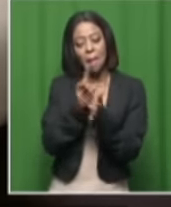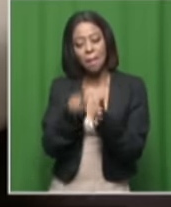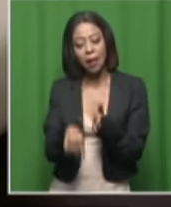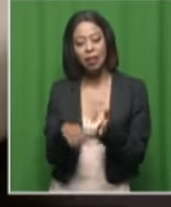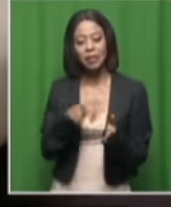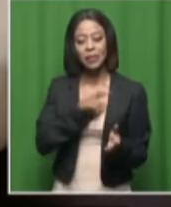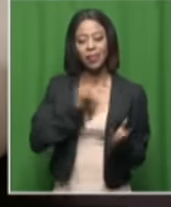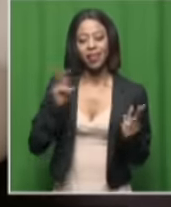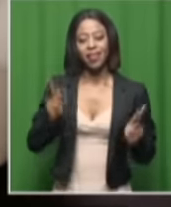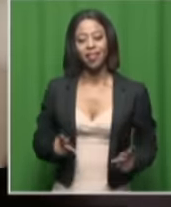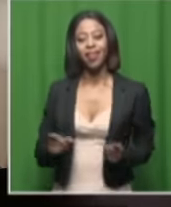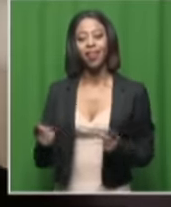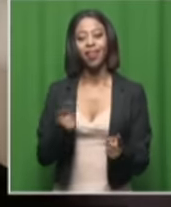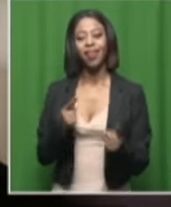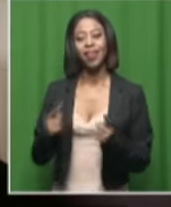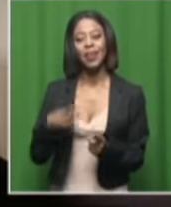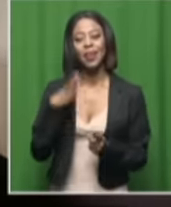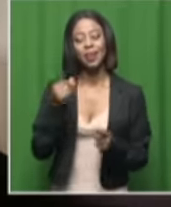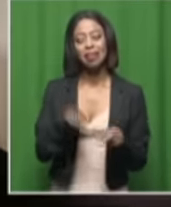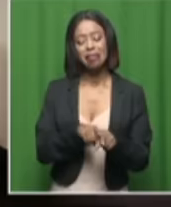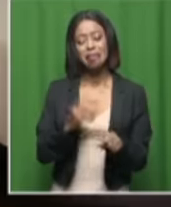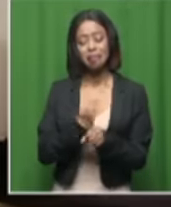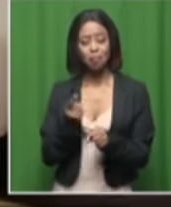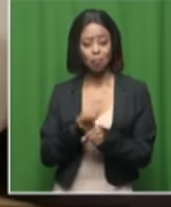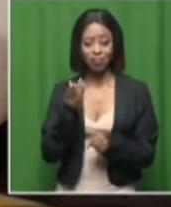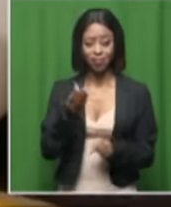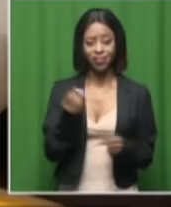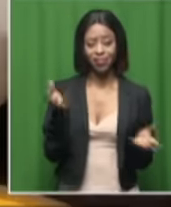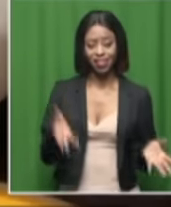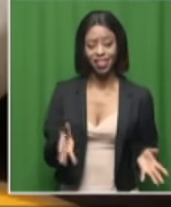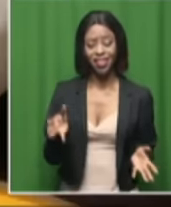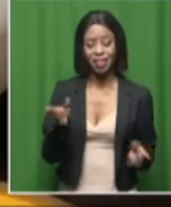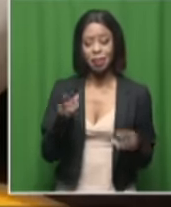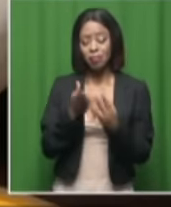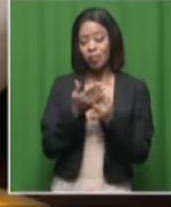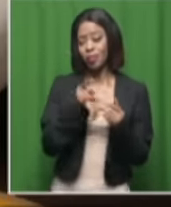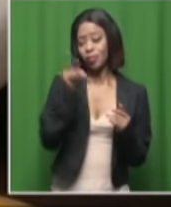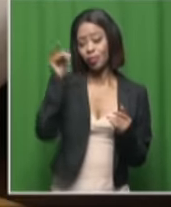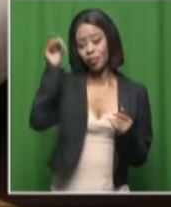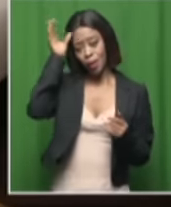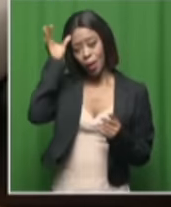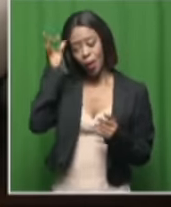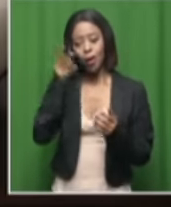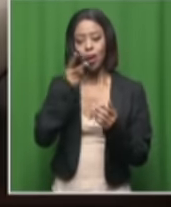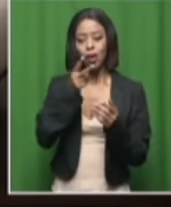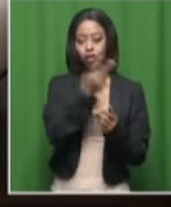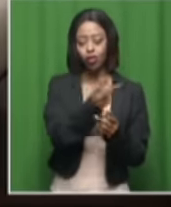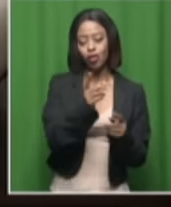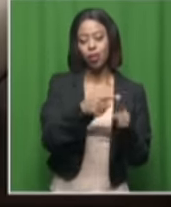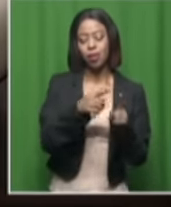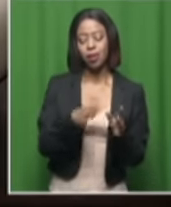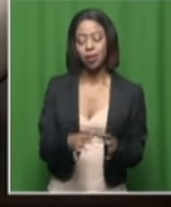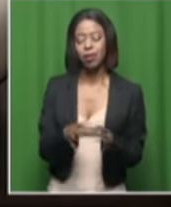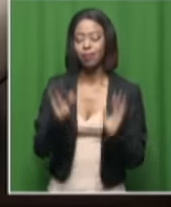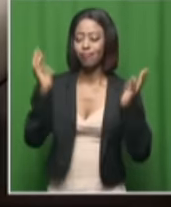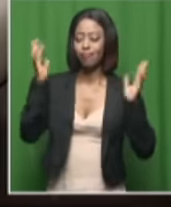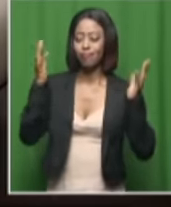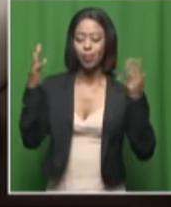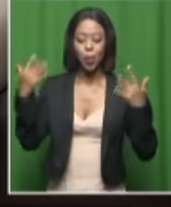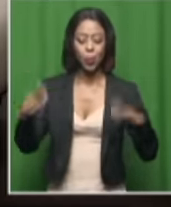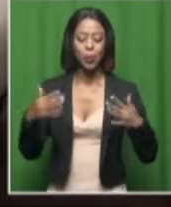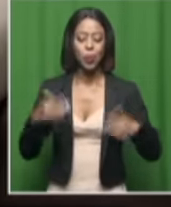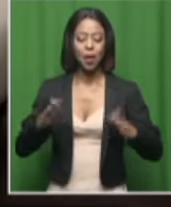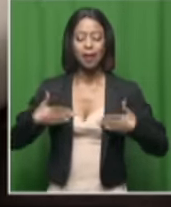of humility that we've got here in the studio between the coach as well as the two Orlando Pirates players. Gentlemen, congratulations. The